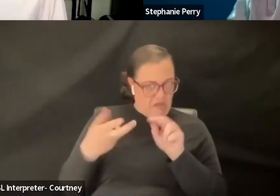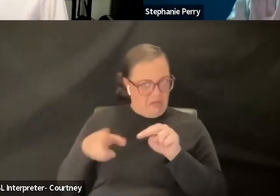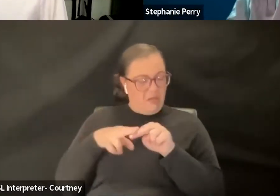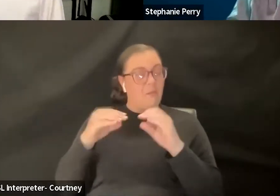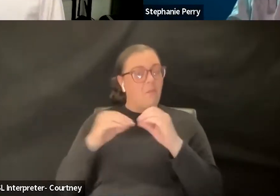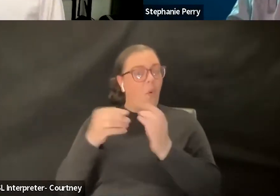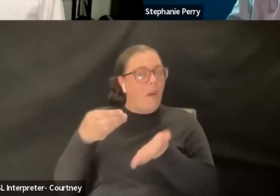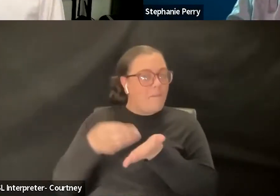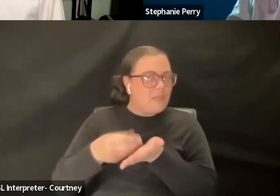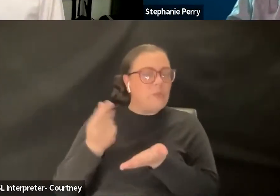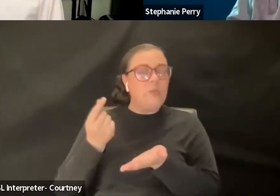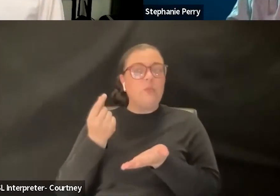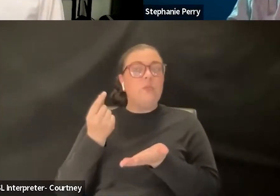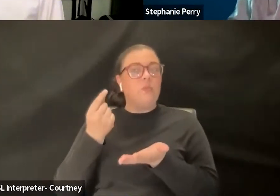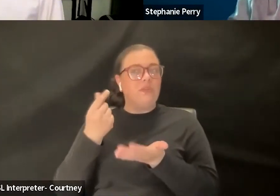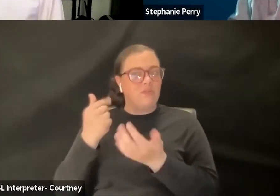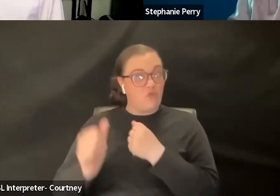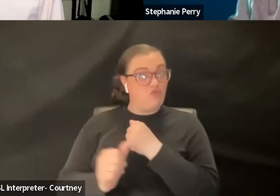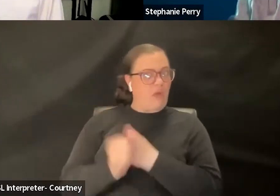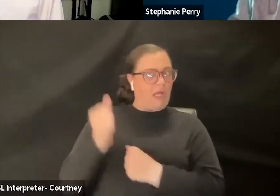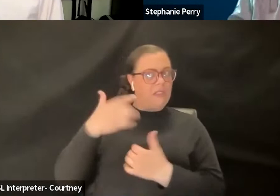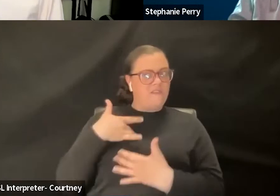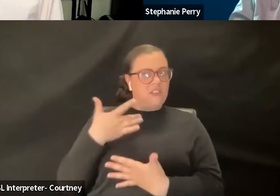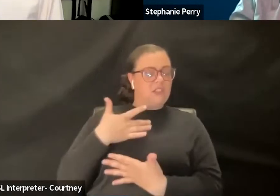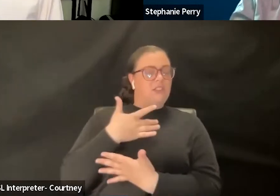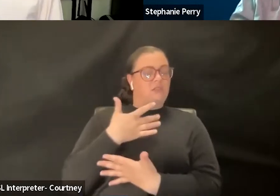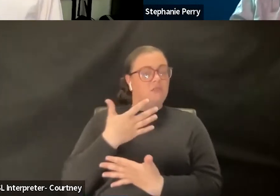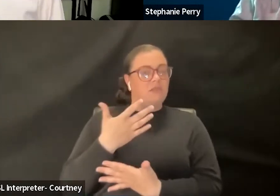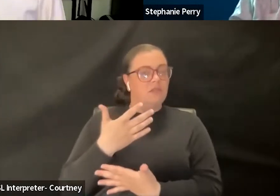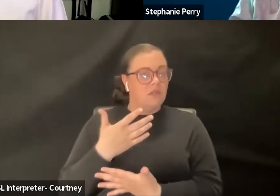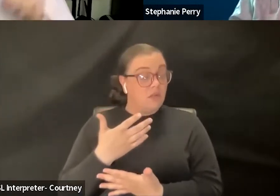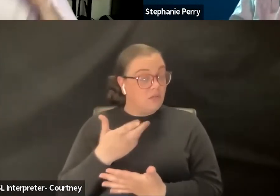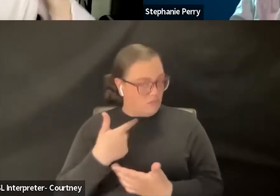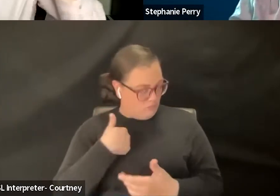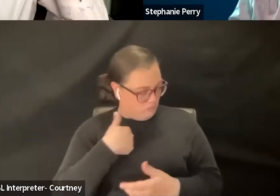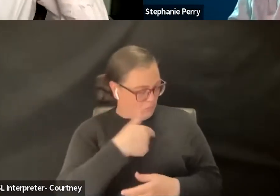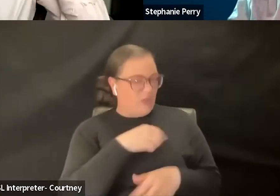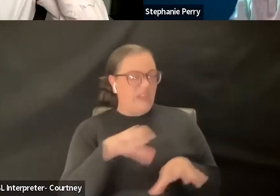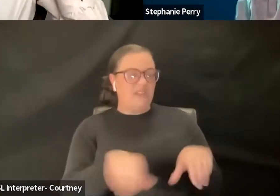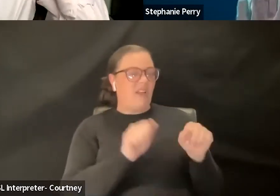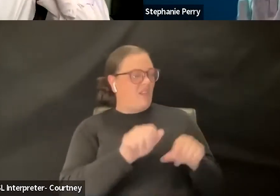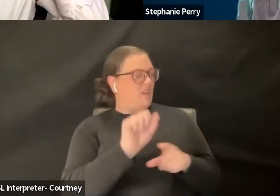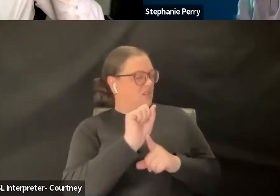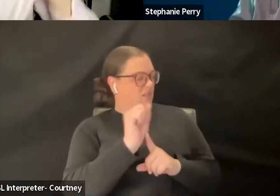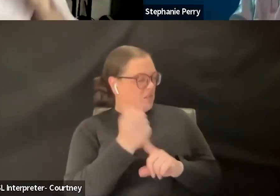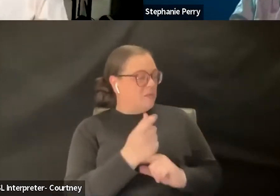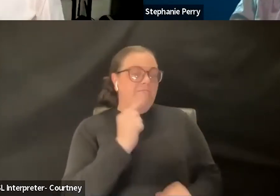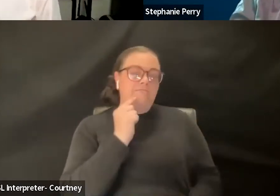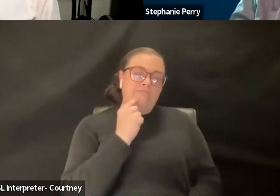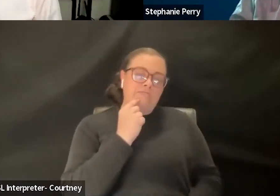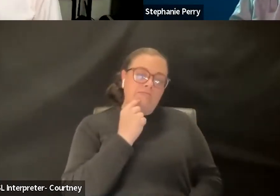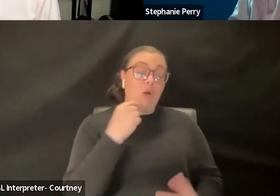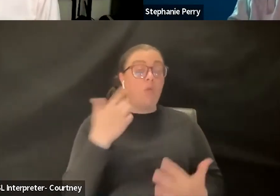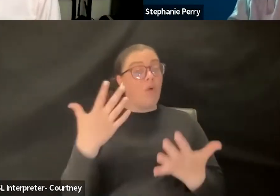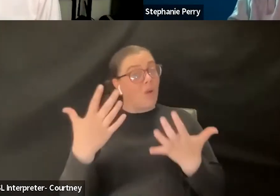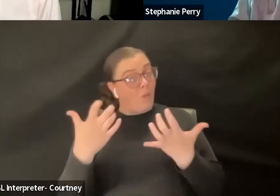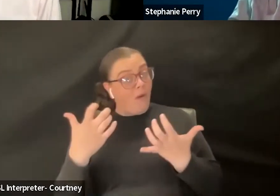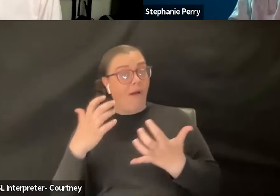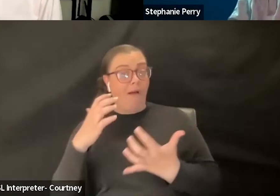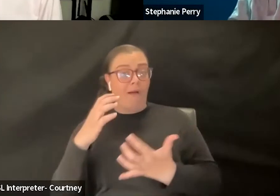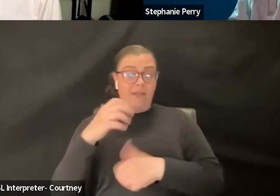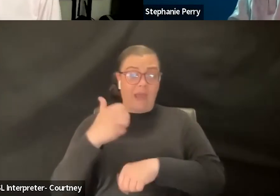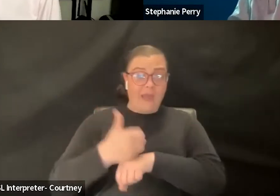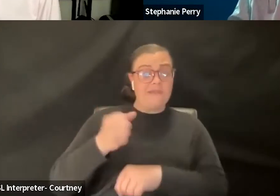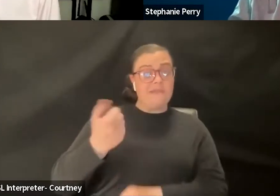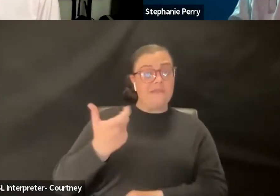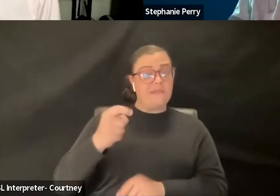take matters like that very, very seriously, and where we certainly do want a culture on set to exist where our members do